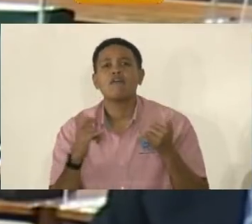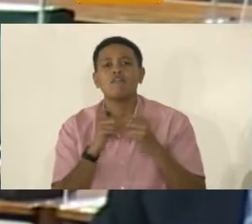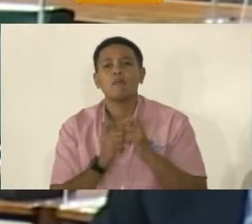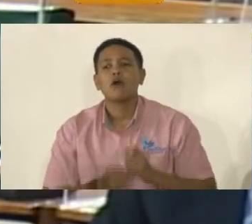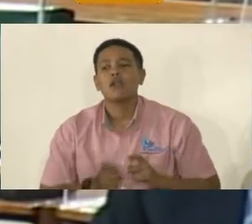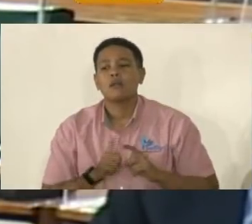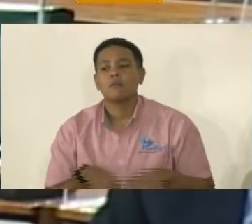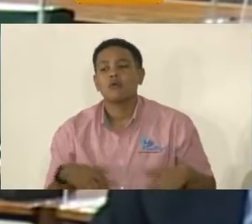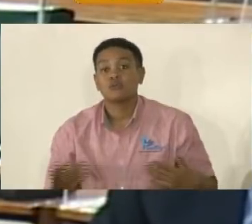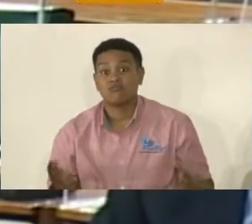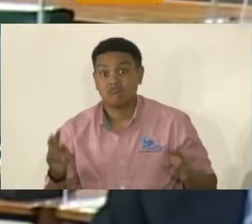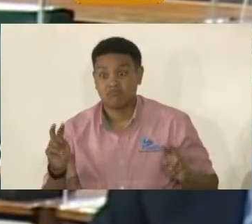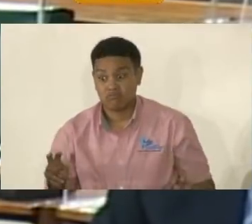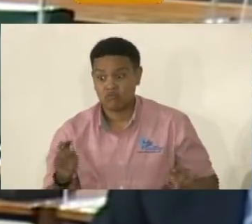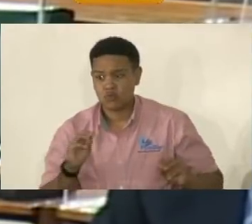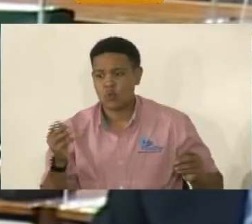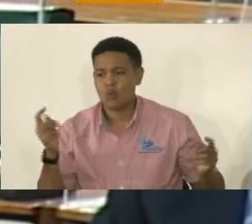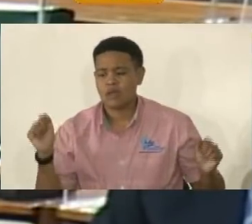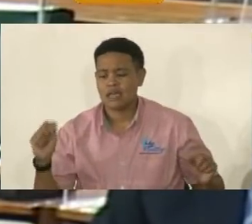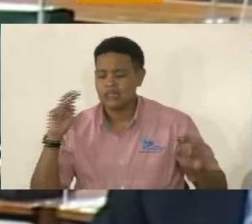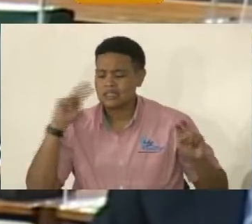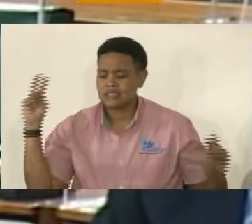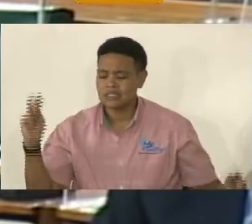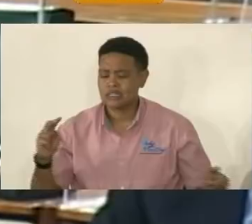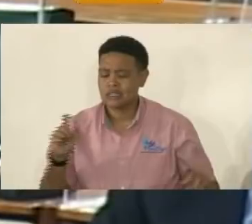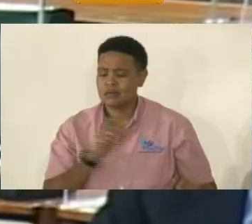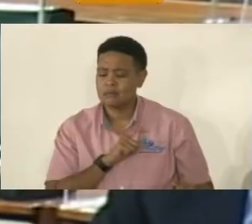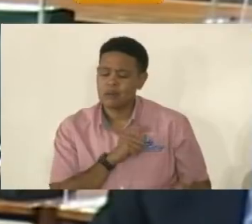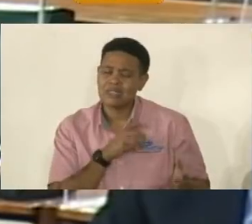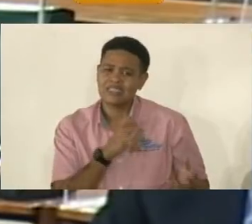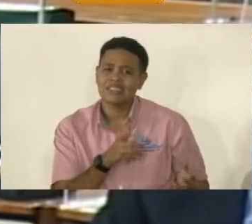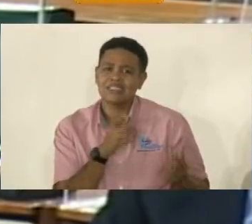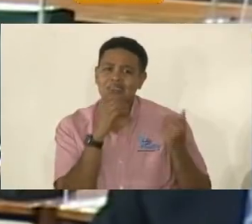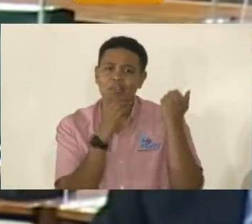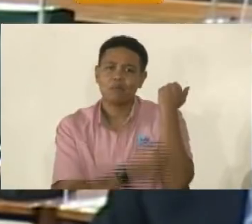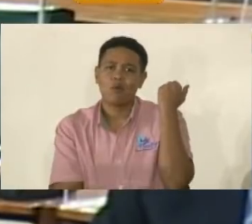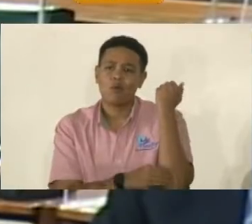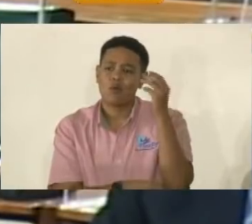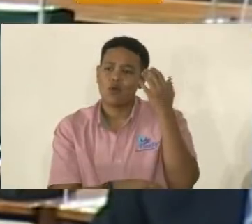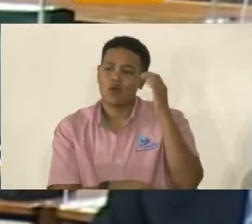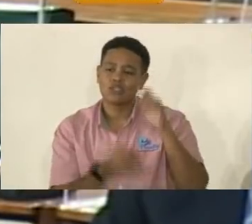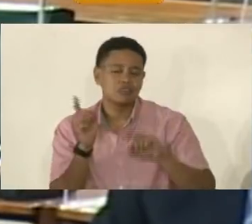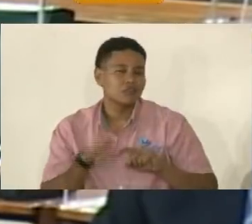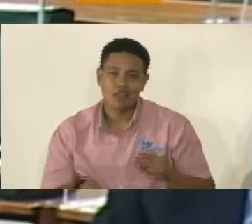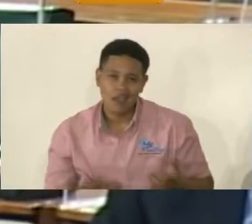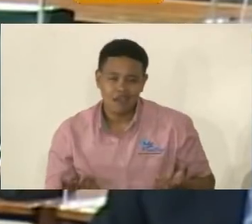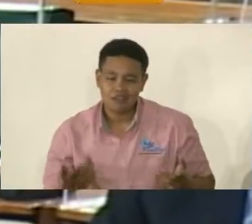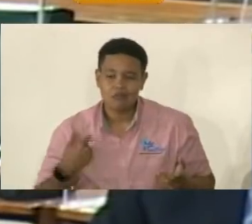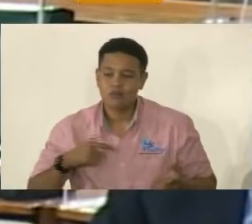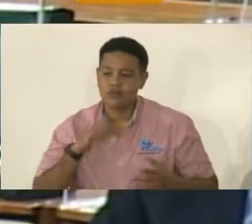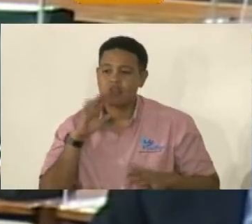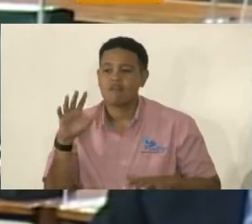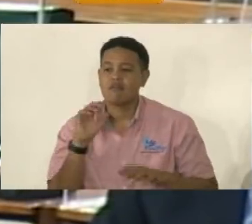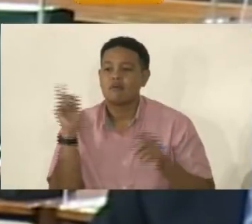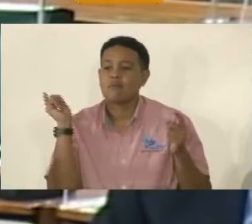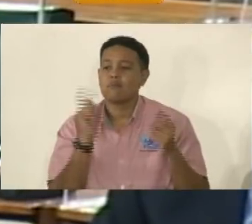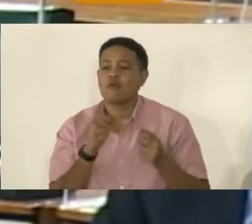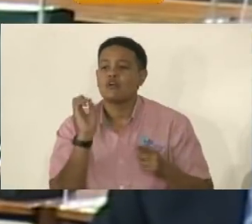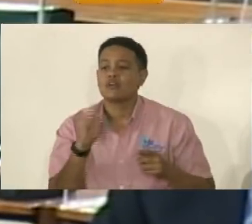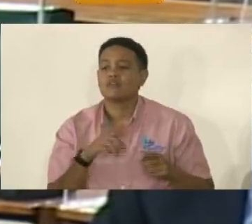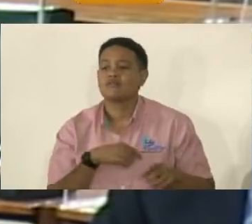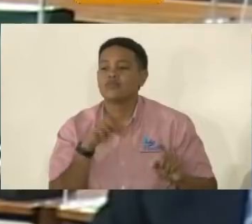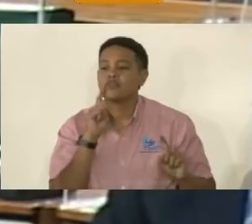reform, so no one can see the Jamaica Constabulary Force as poor cousins. We've also, and a point made, and just to respond